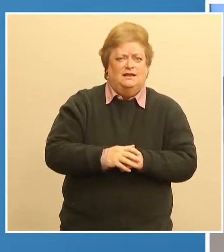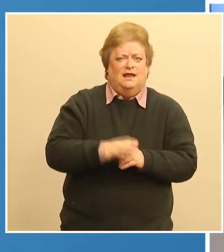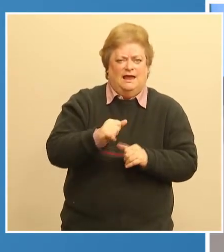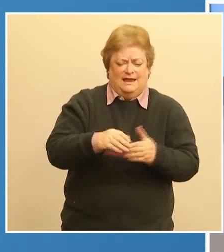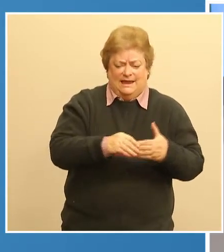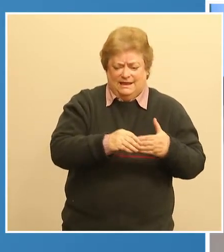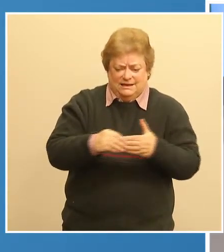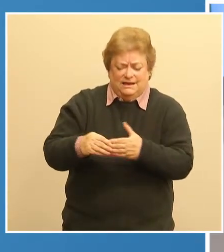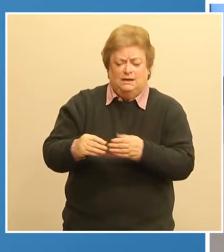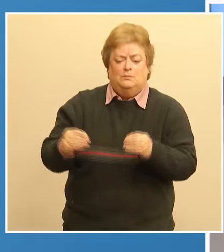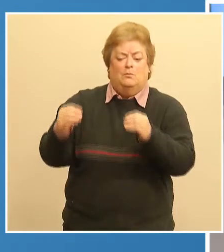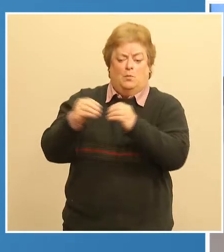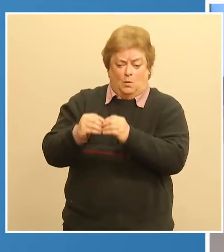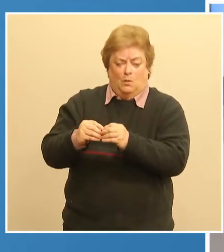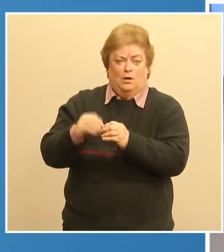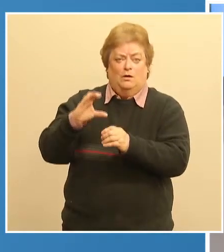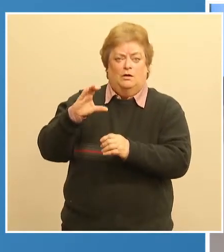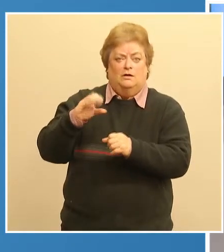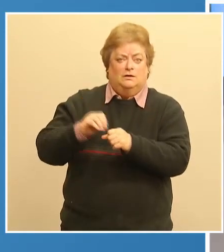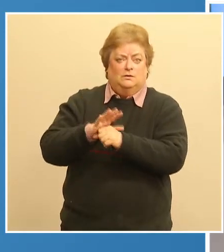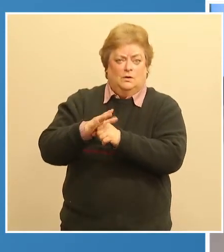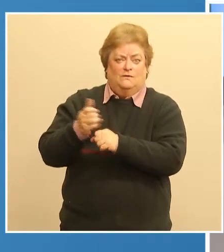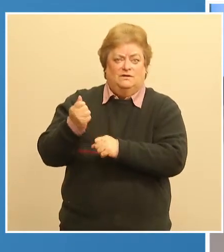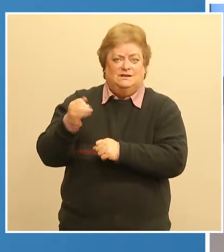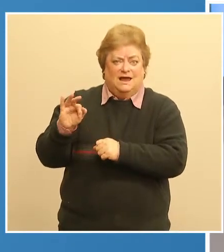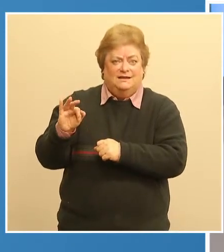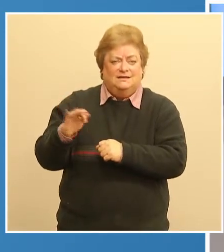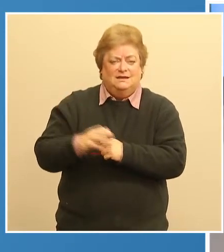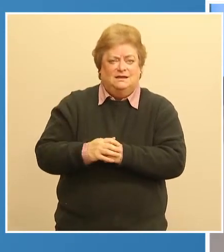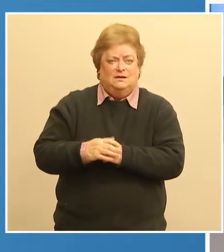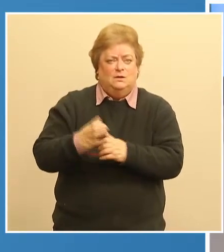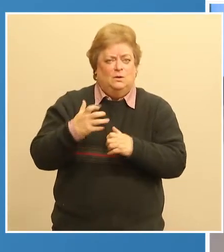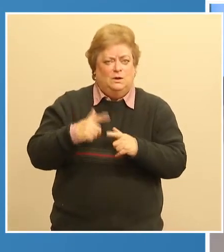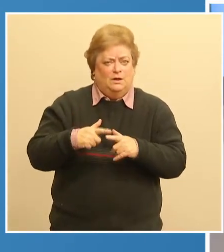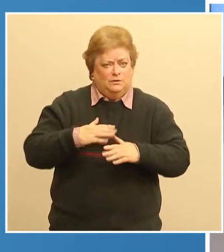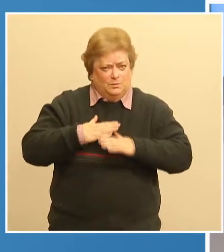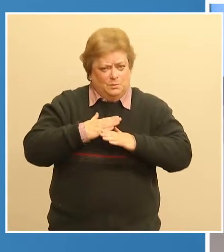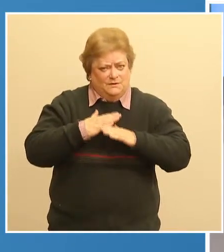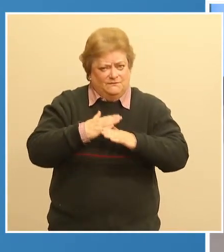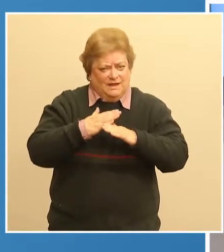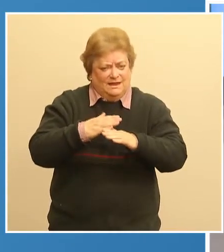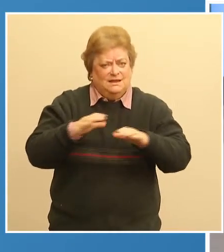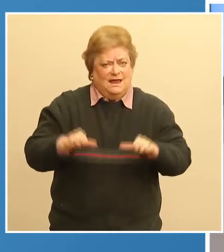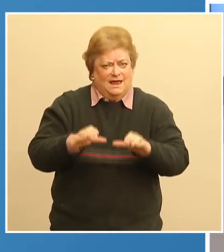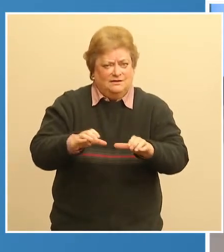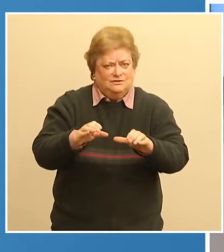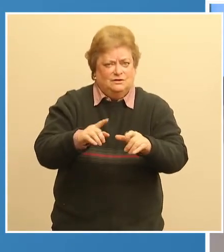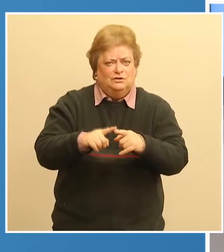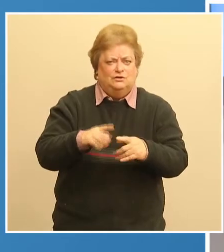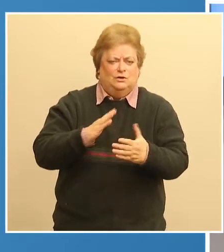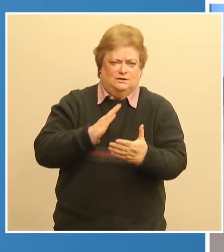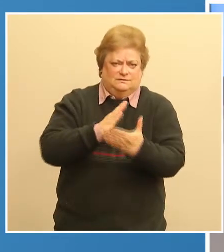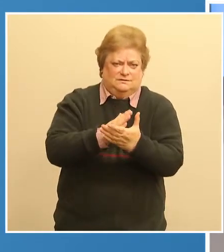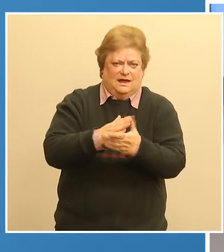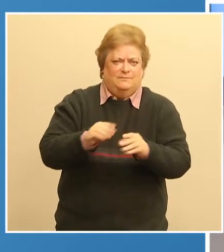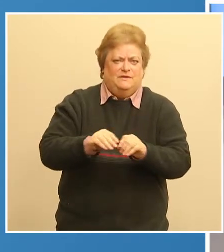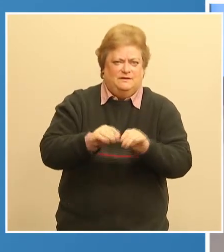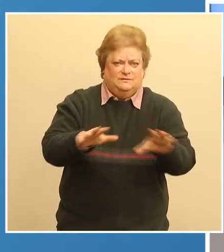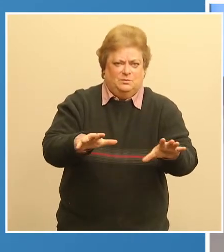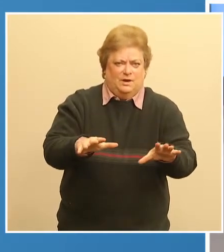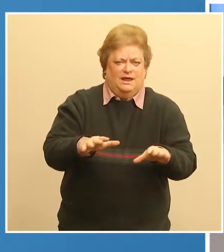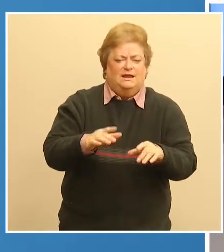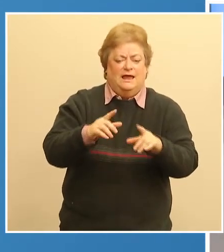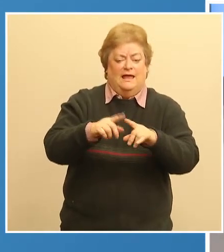more cases of COVID-19. We want to continue to take preventative actions to control the spread of COVID-19 and